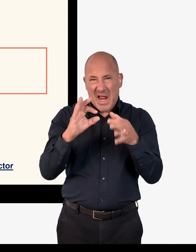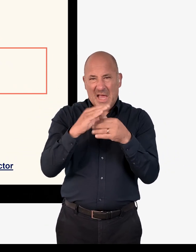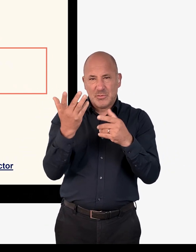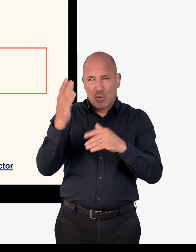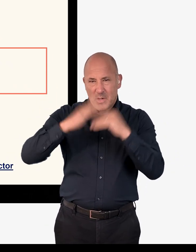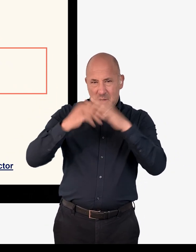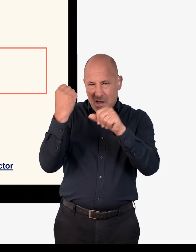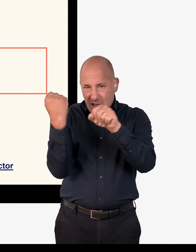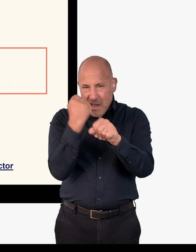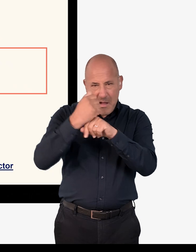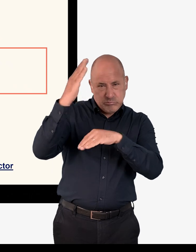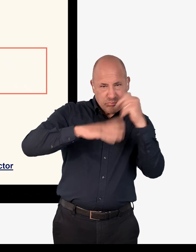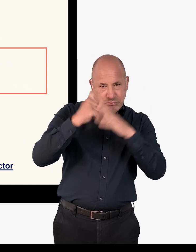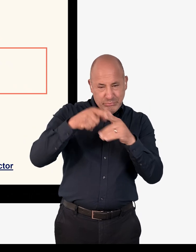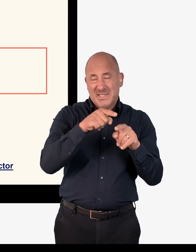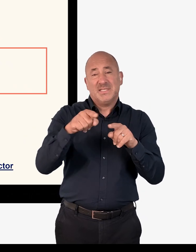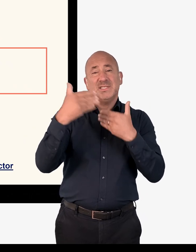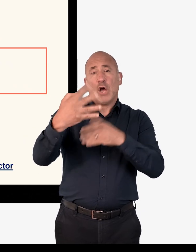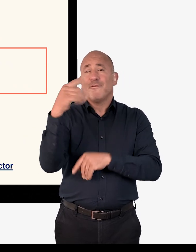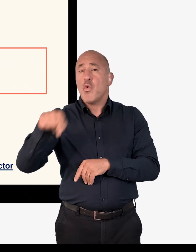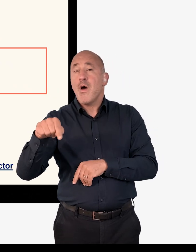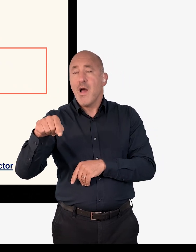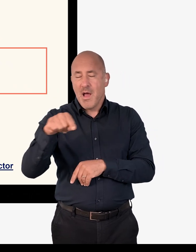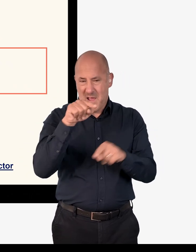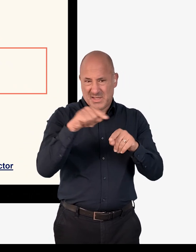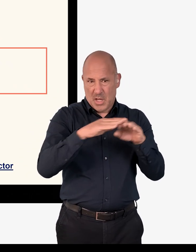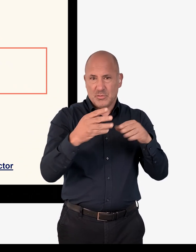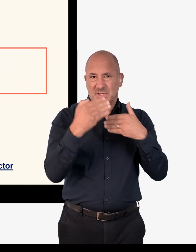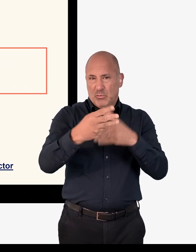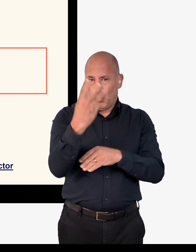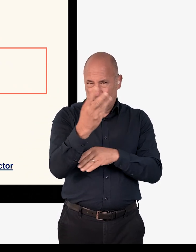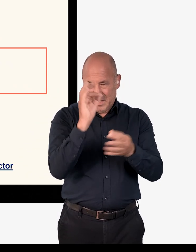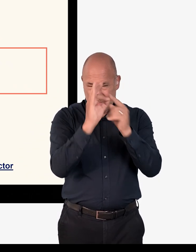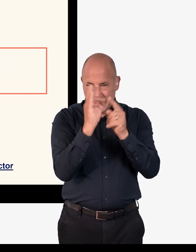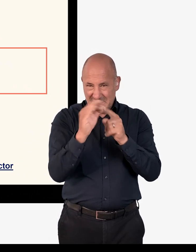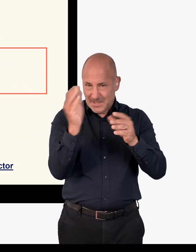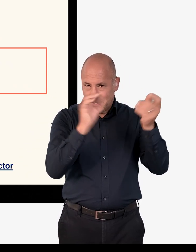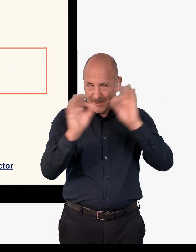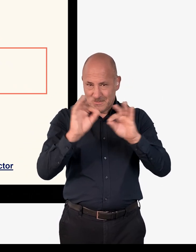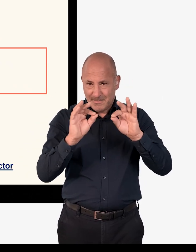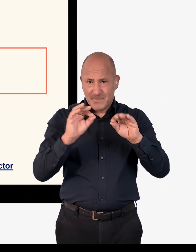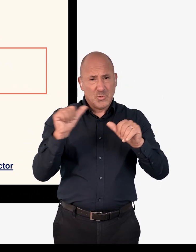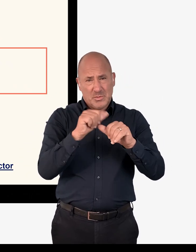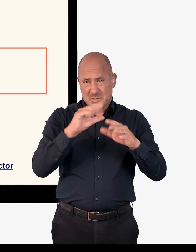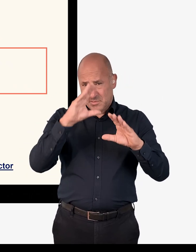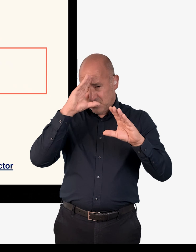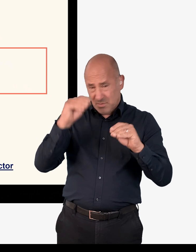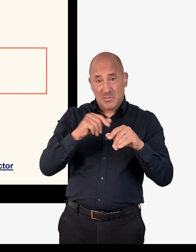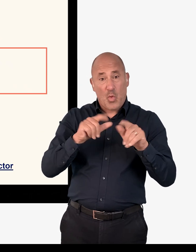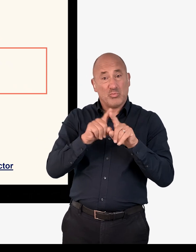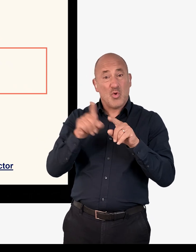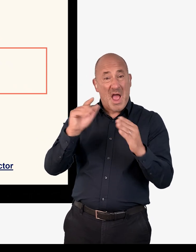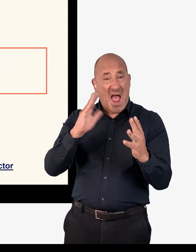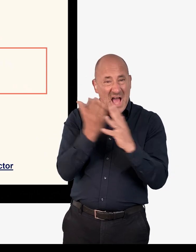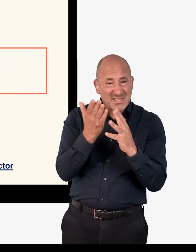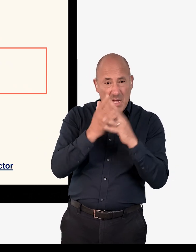information required to manufacture and construct the building is produced at Stage 4. This should all be informed